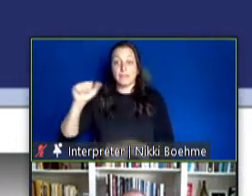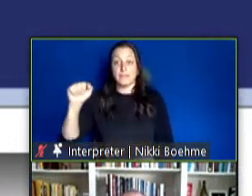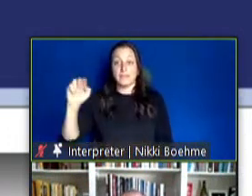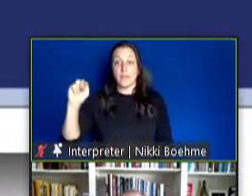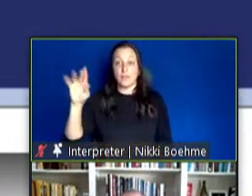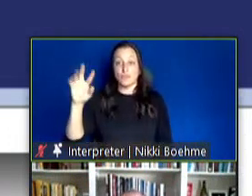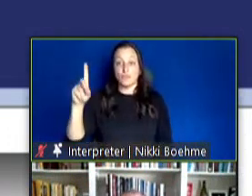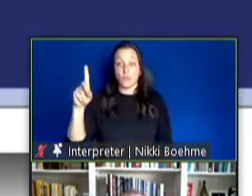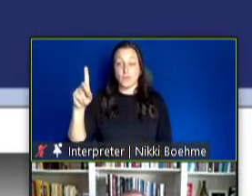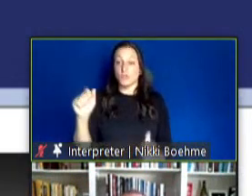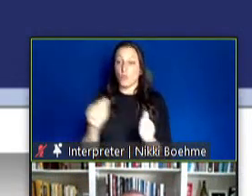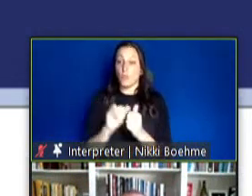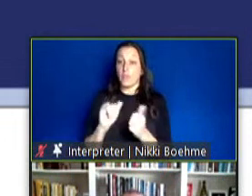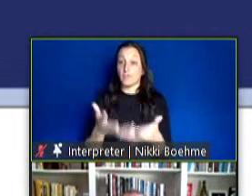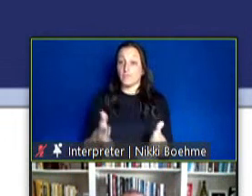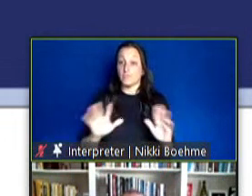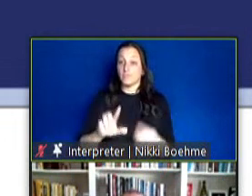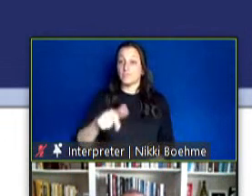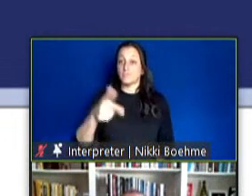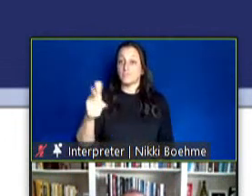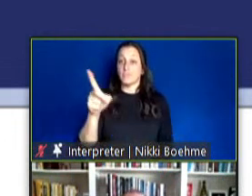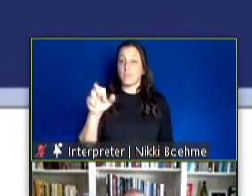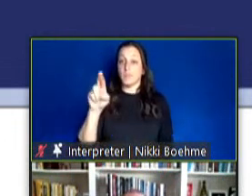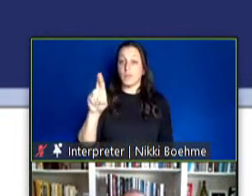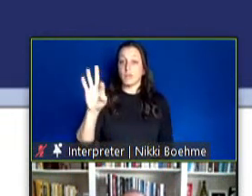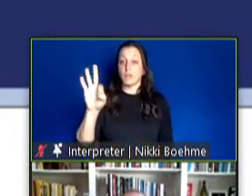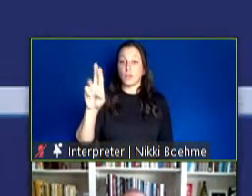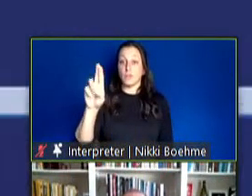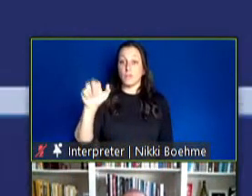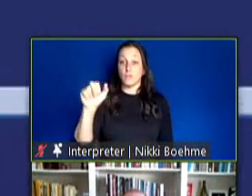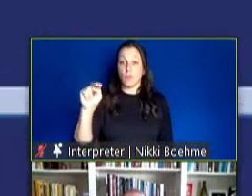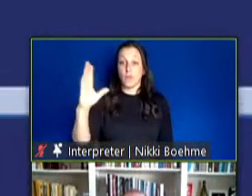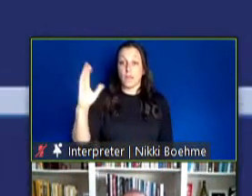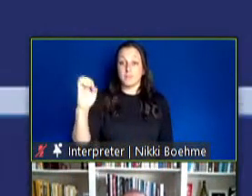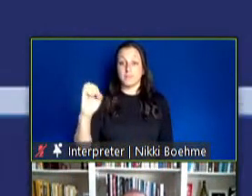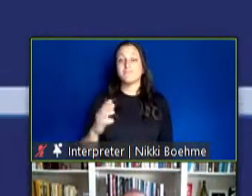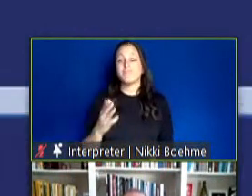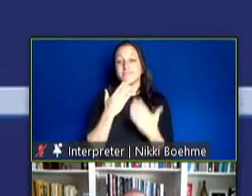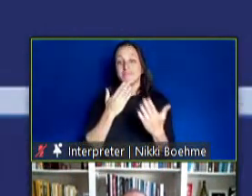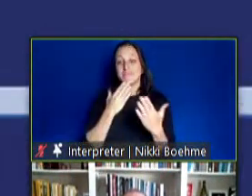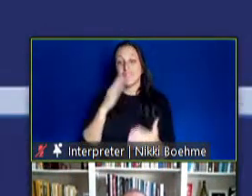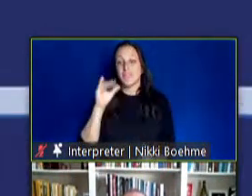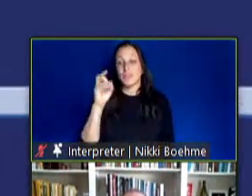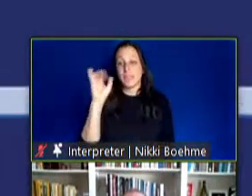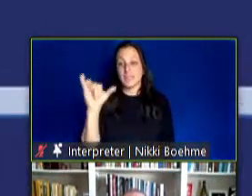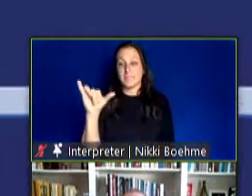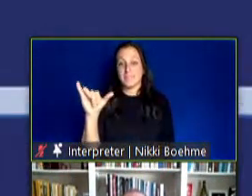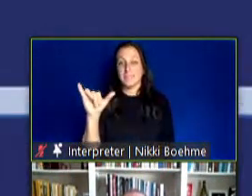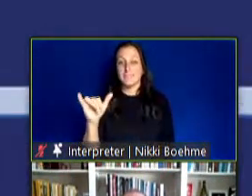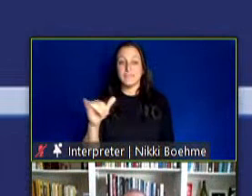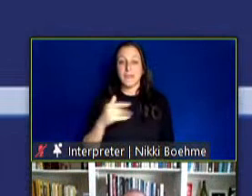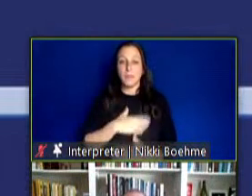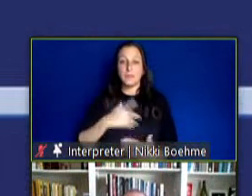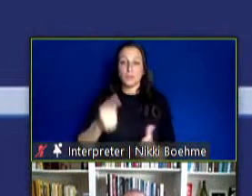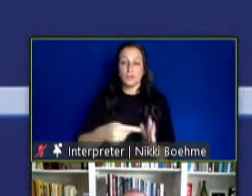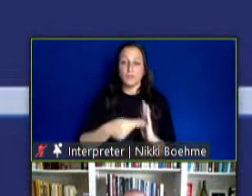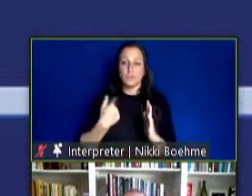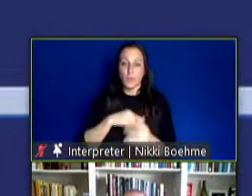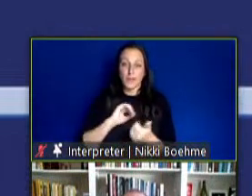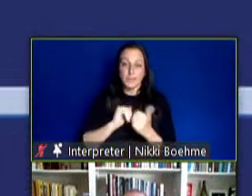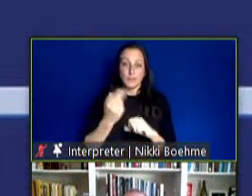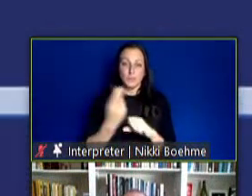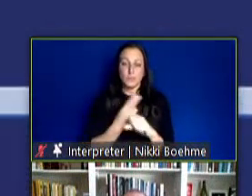over to Dr. France. Thank you, Casey. Thanks for showing us how that works. I'll just share a